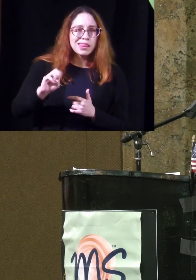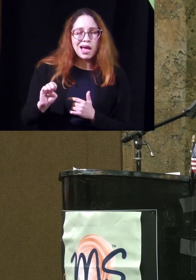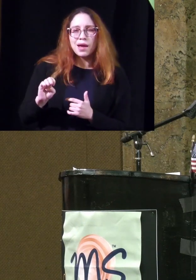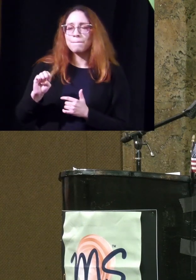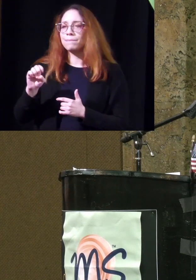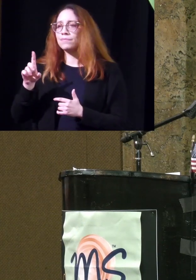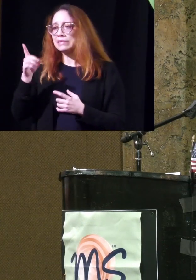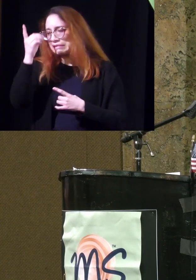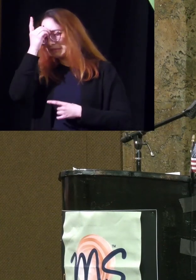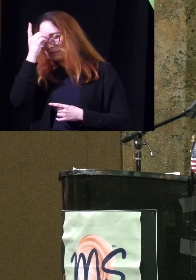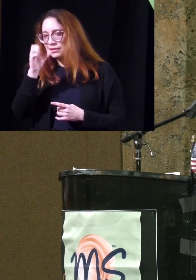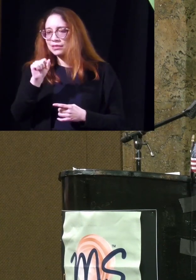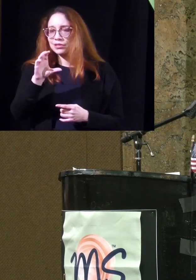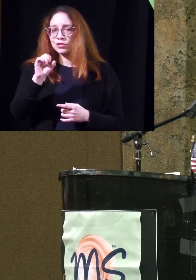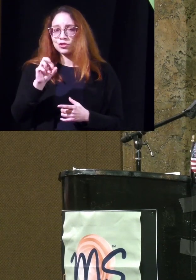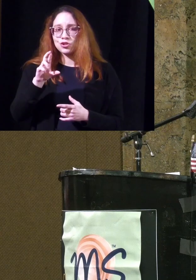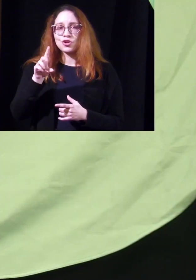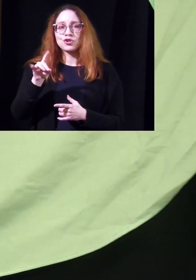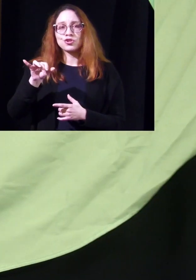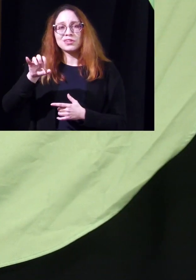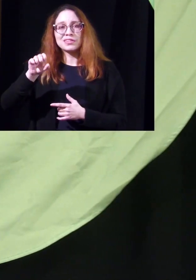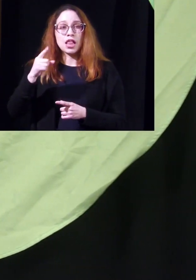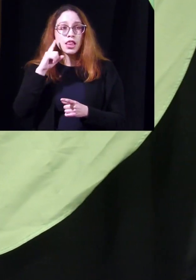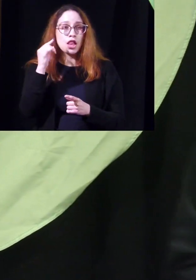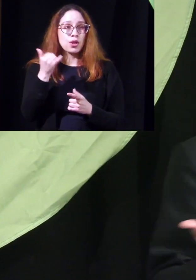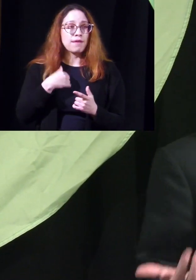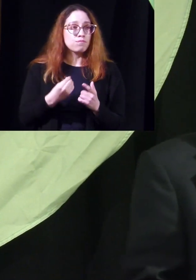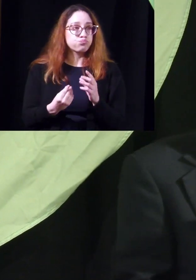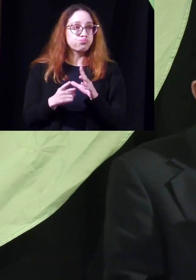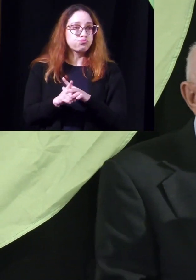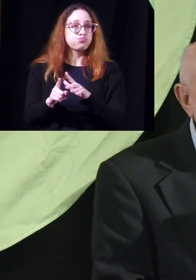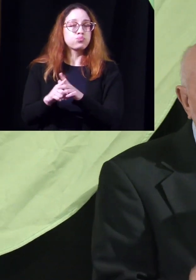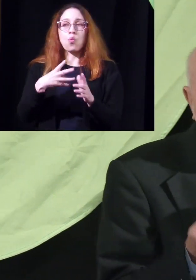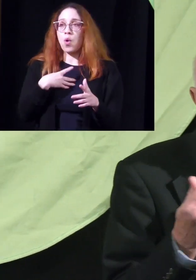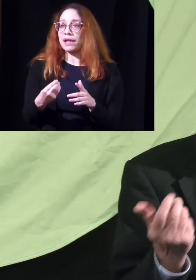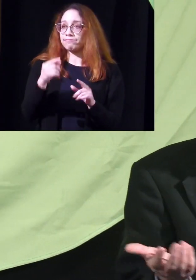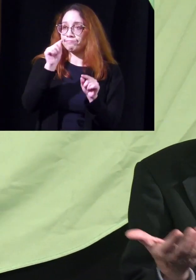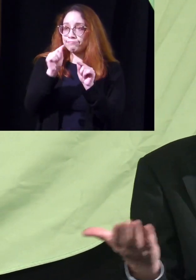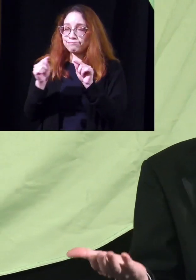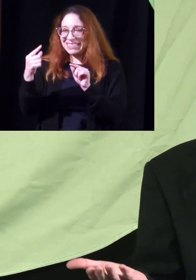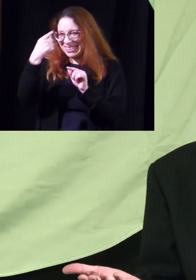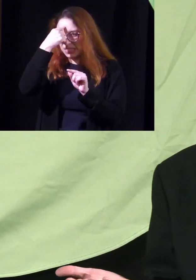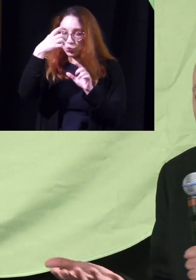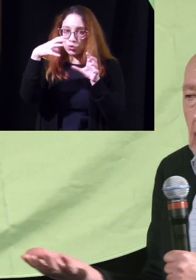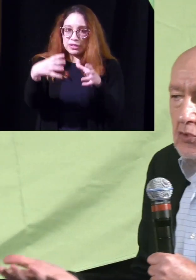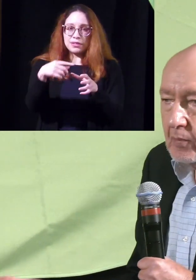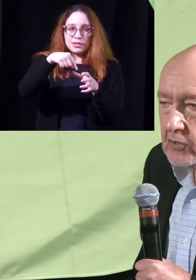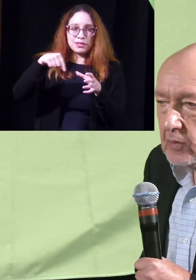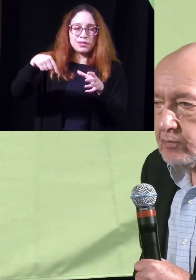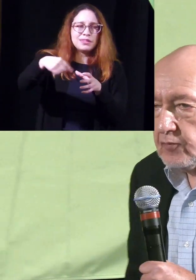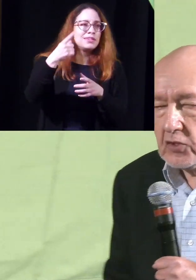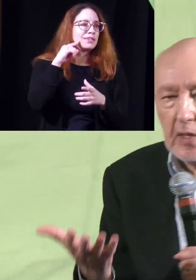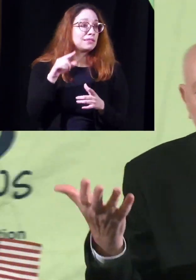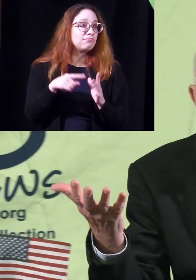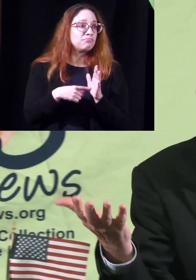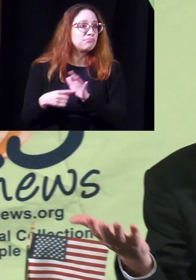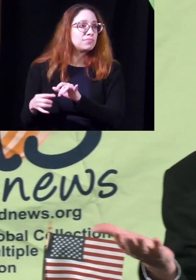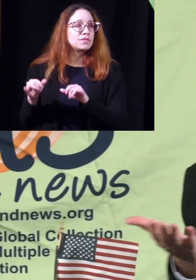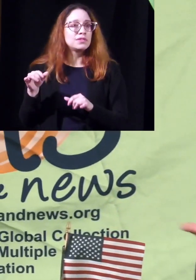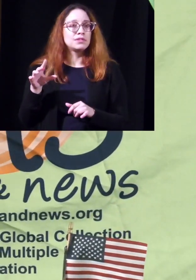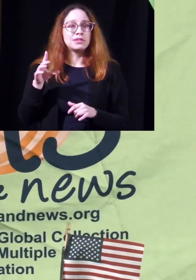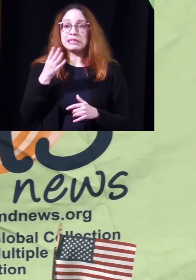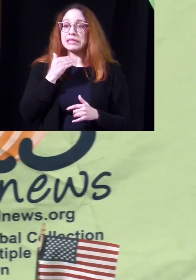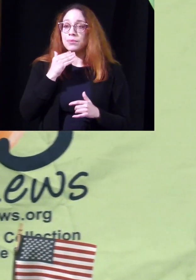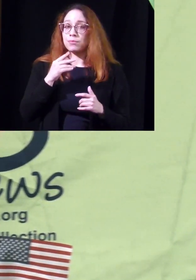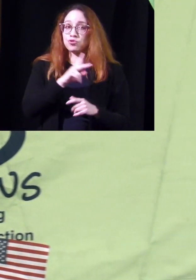or lupus. There's many other diseases that cause white spots on the brain that can mimic MS. And similarly, some of these diseases could cause similar symptoms. For example, a